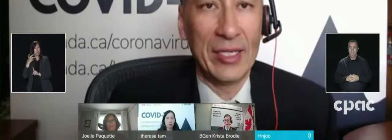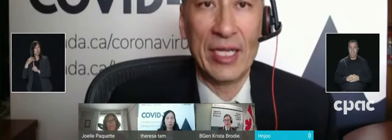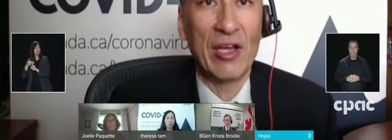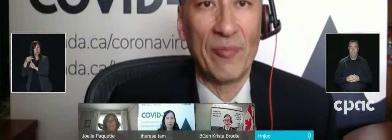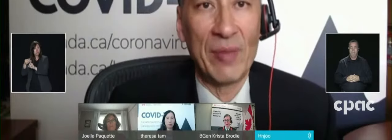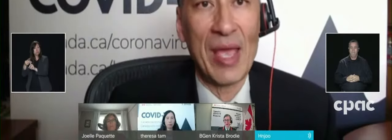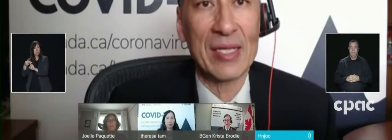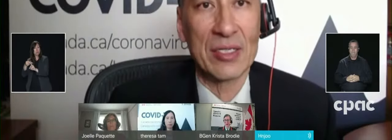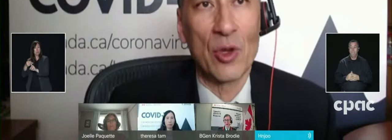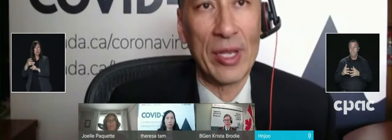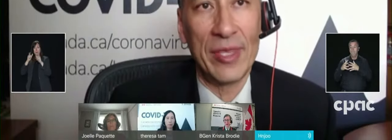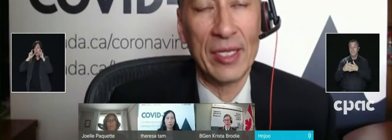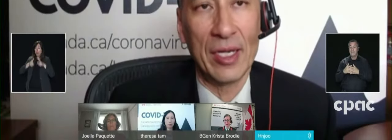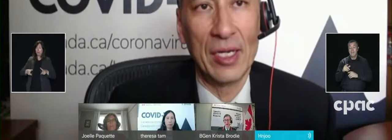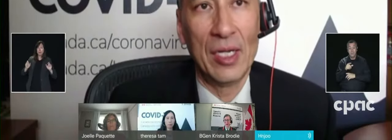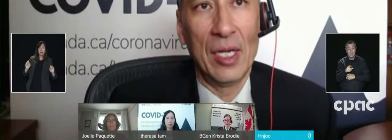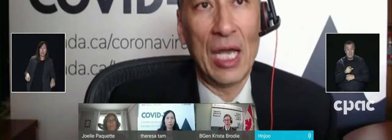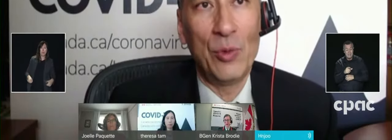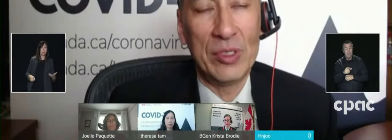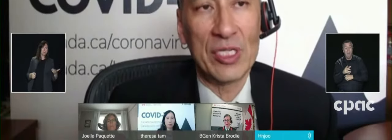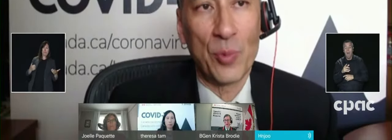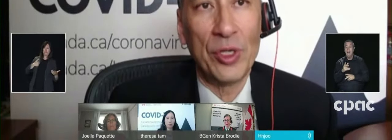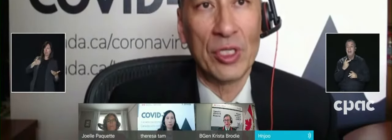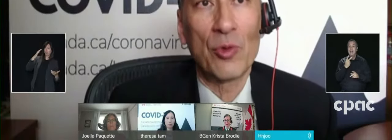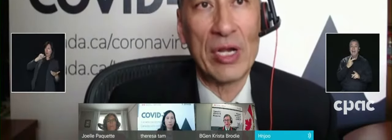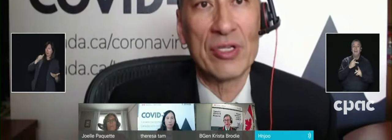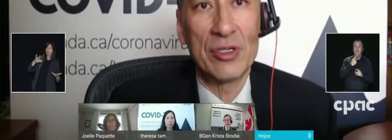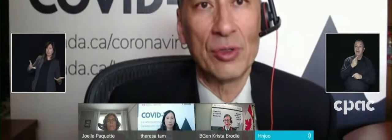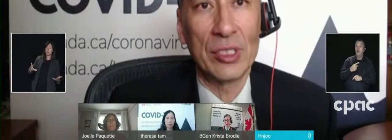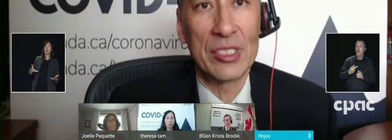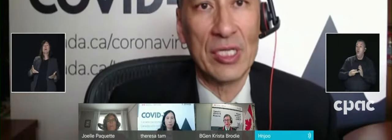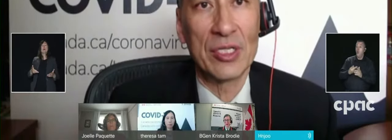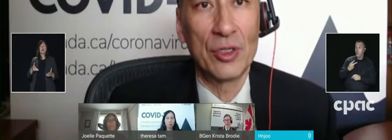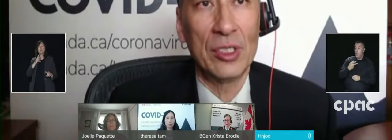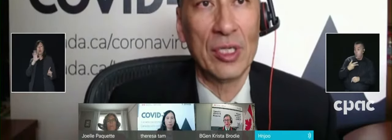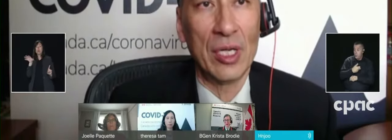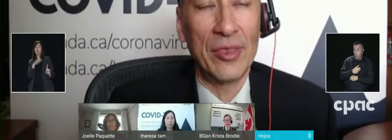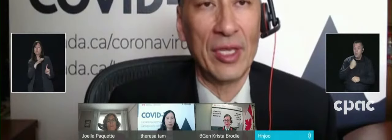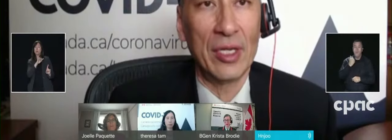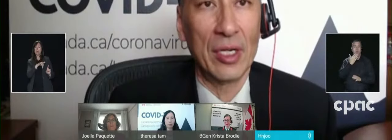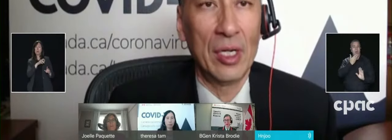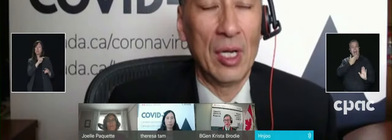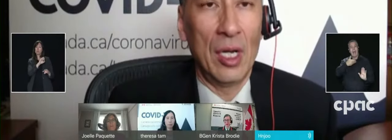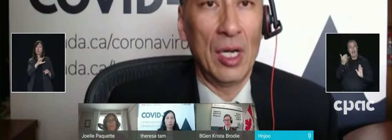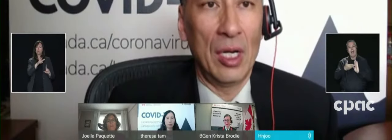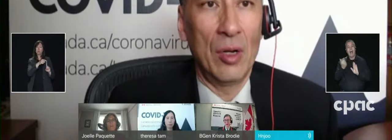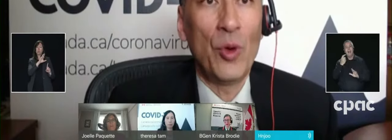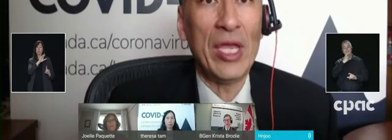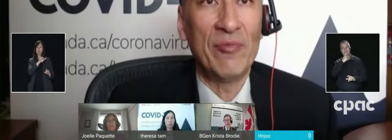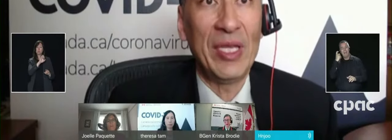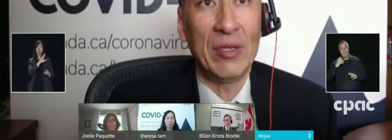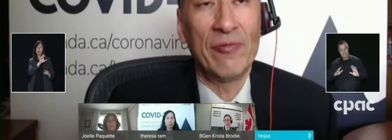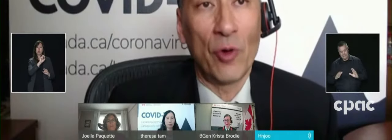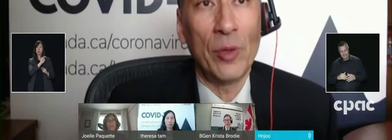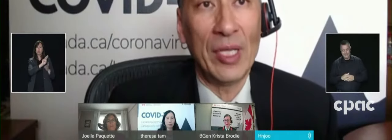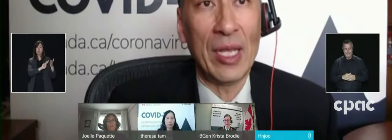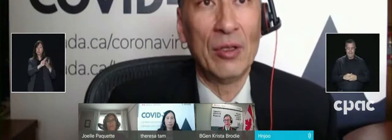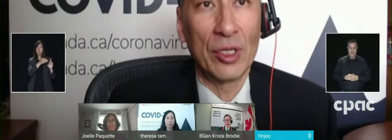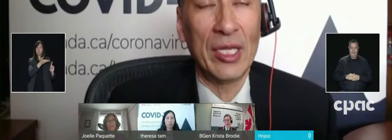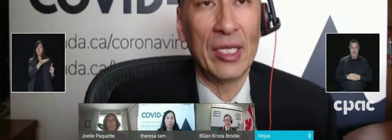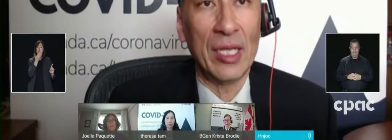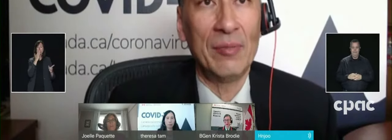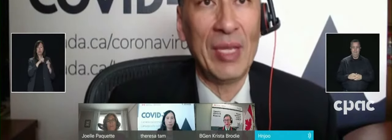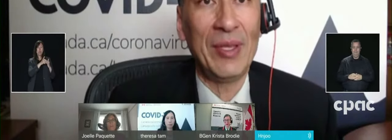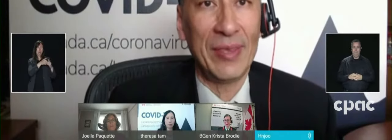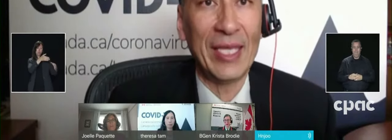vaccine, I can take off my mask. So I think I would just point to the Ryerson tool. It's a good, I think, a way of being informed